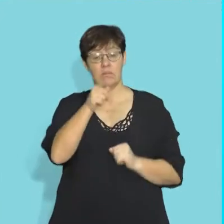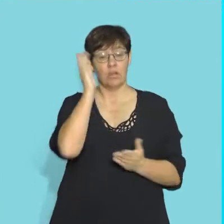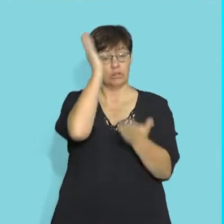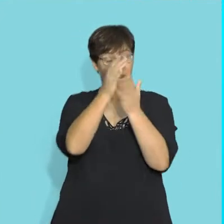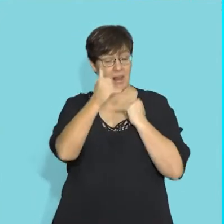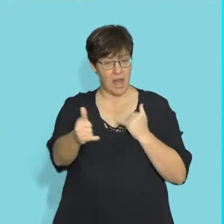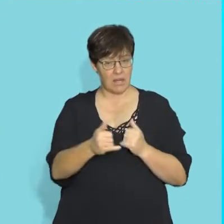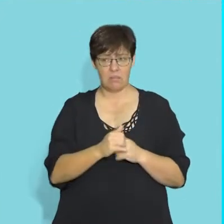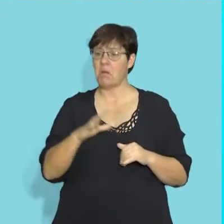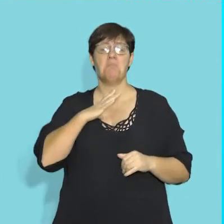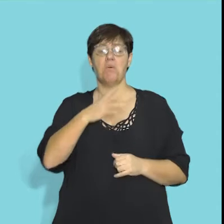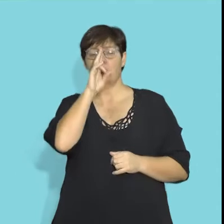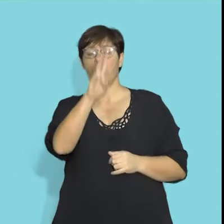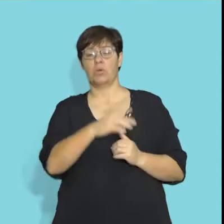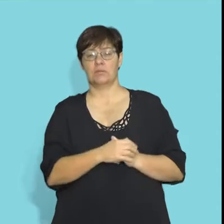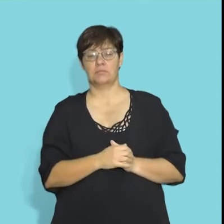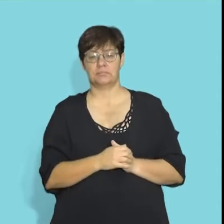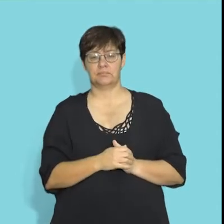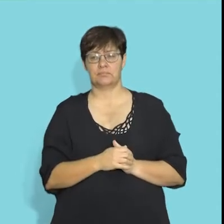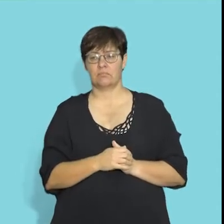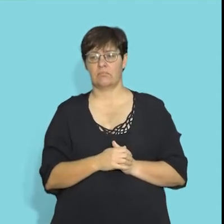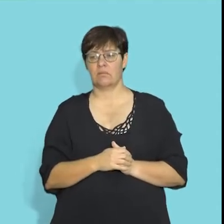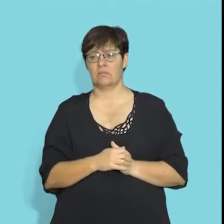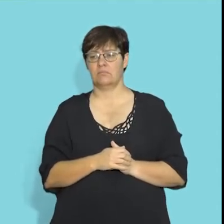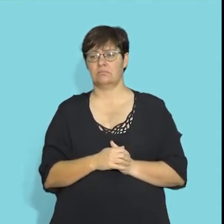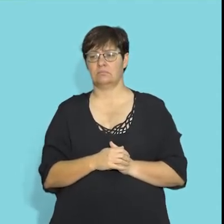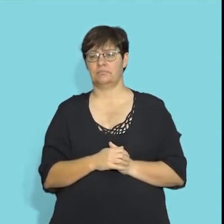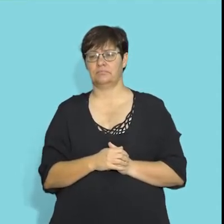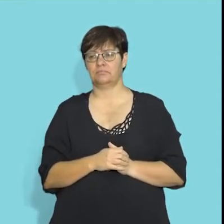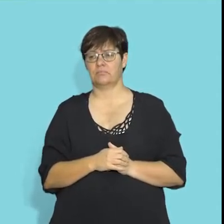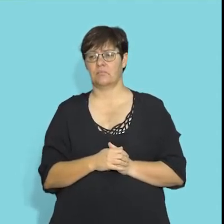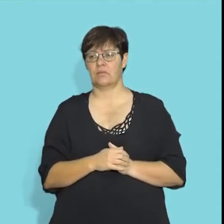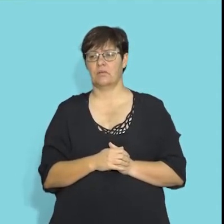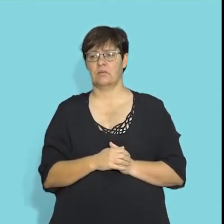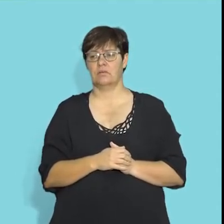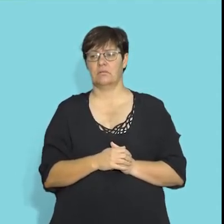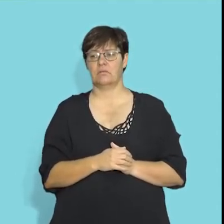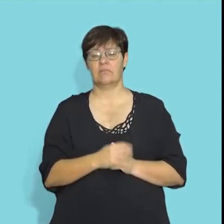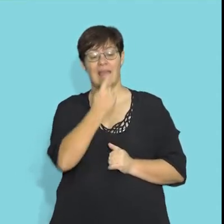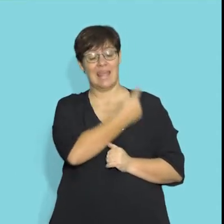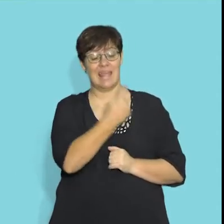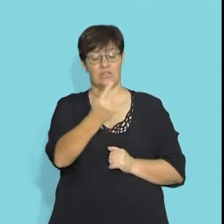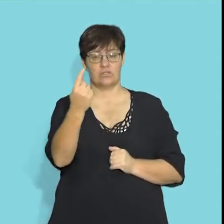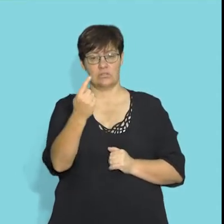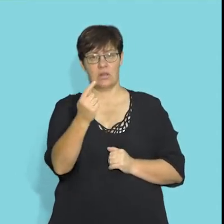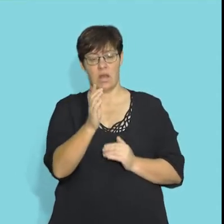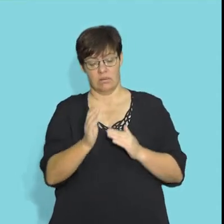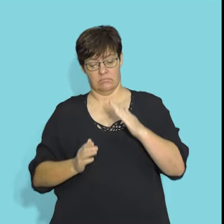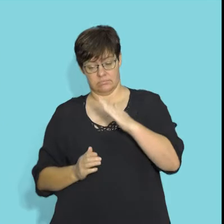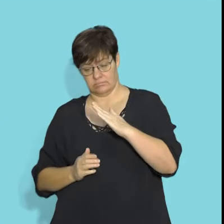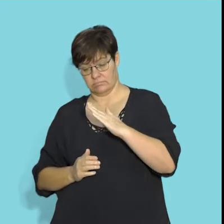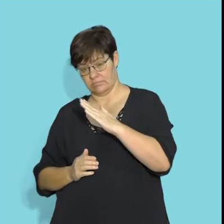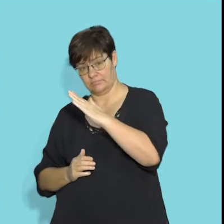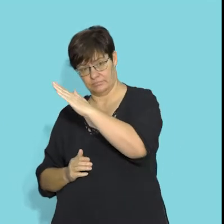line? All I need to do is I need to look at the steepness on each of these sections and ask, is